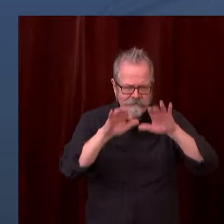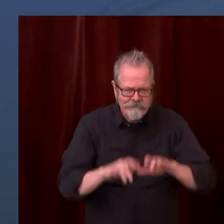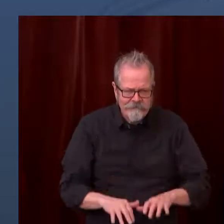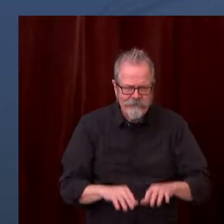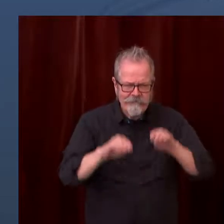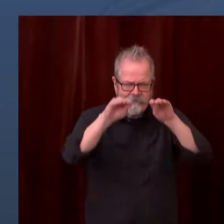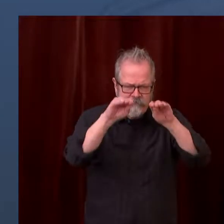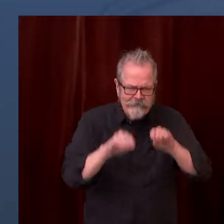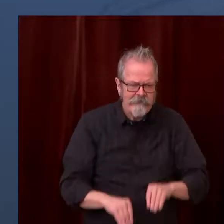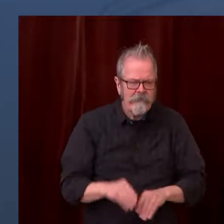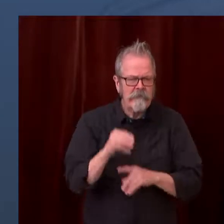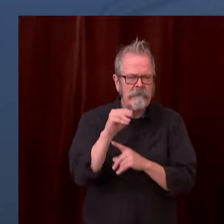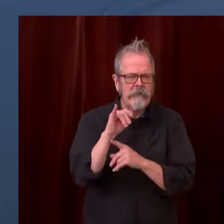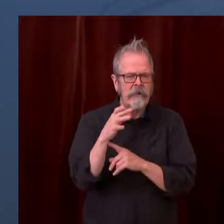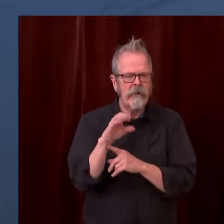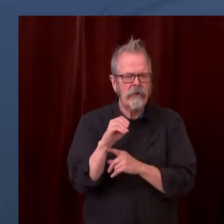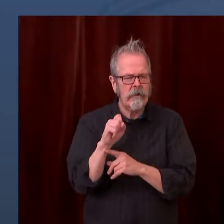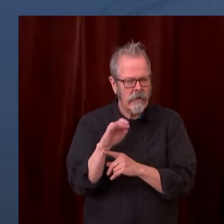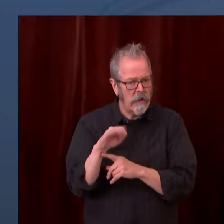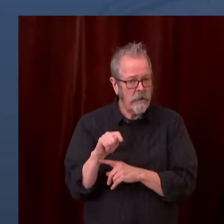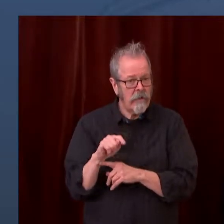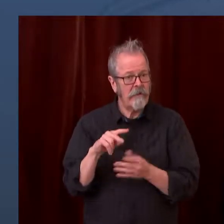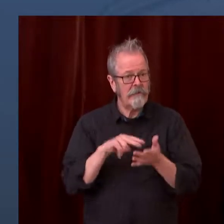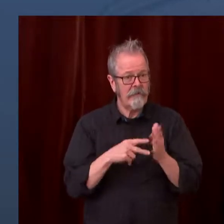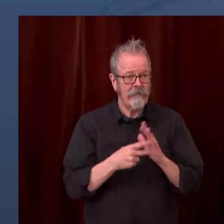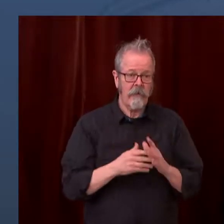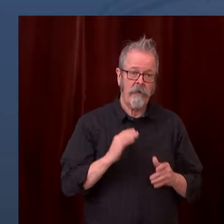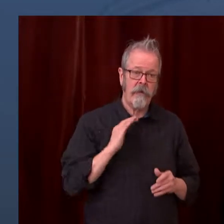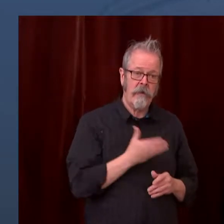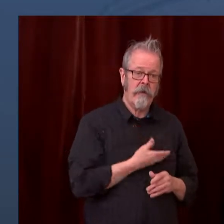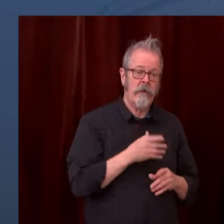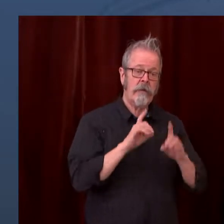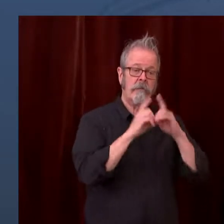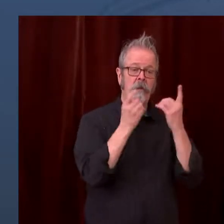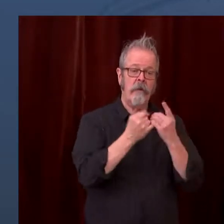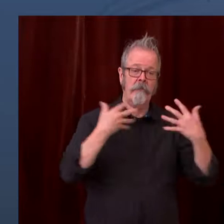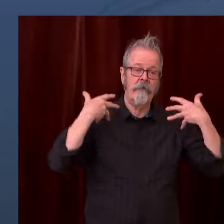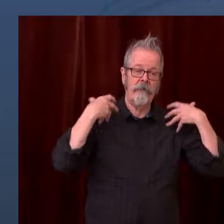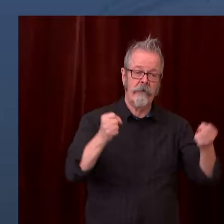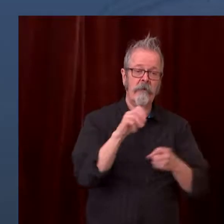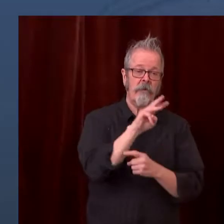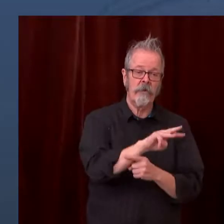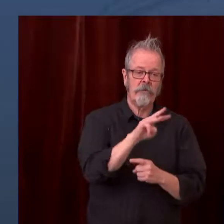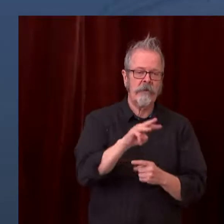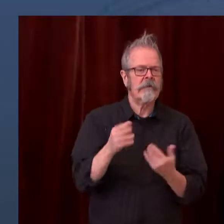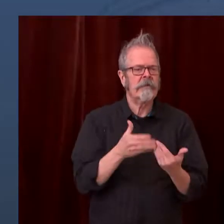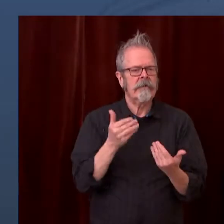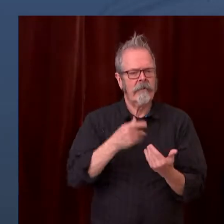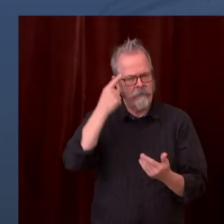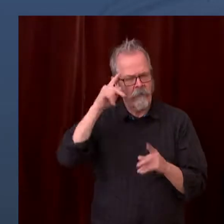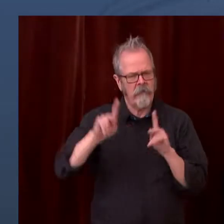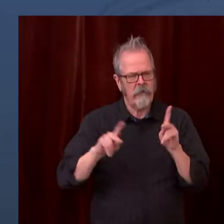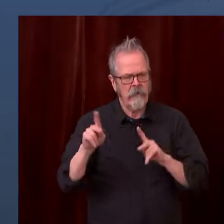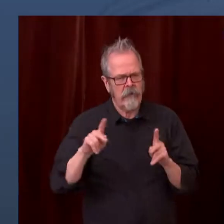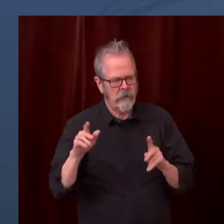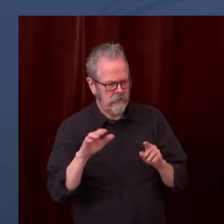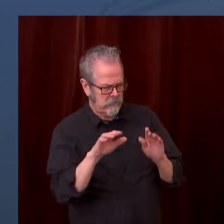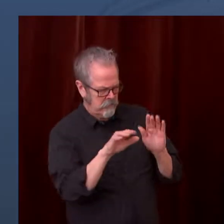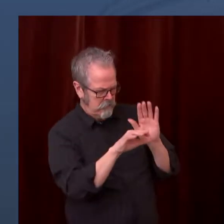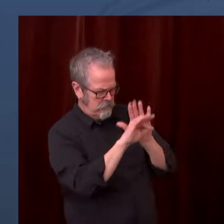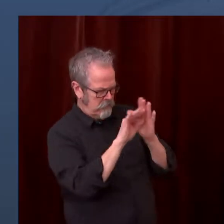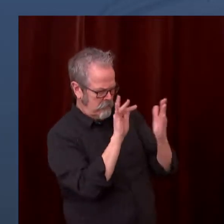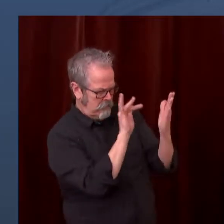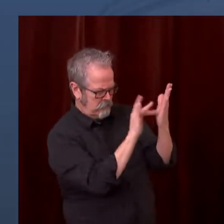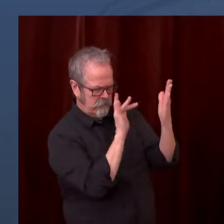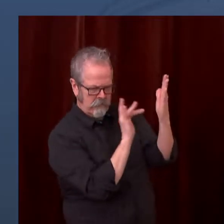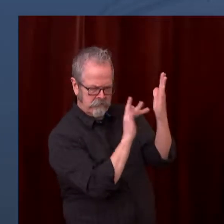not just navigate it, but also a positive experience in being able to figure out where vaccines are. But the governor is absolutely right. We have